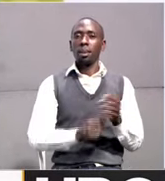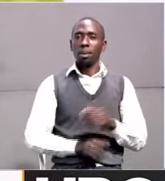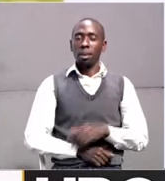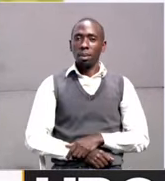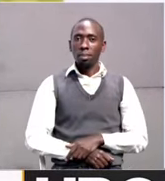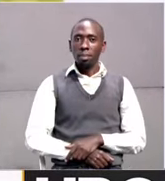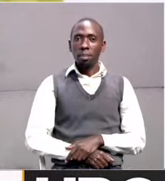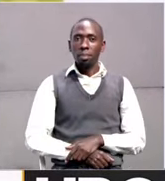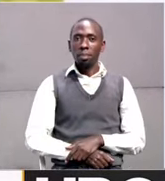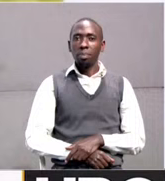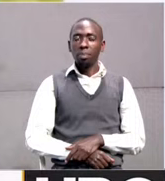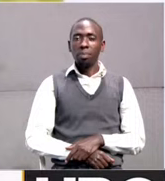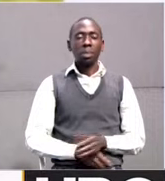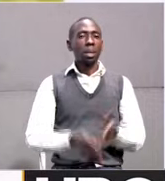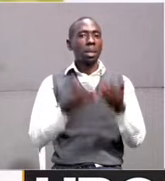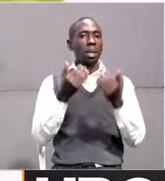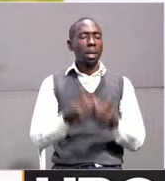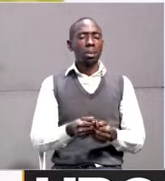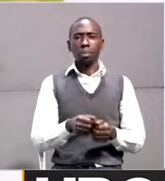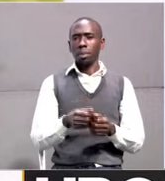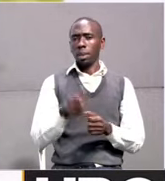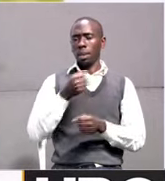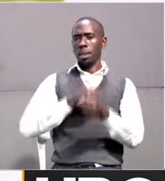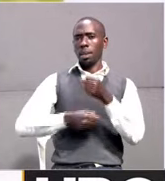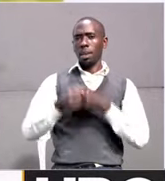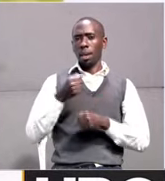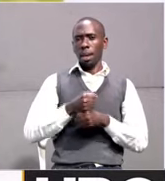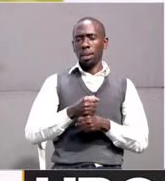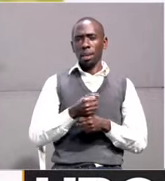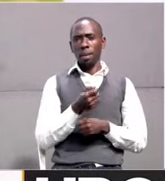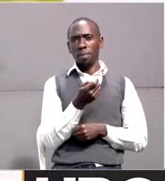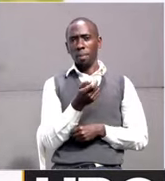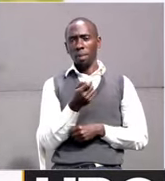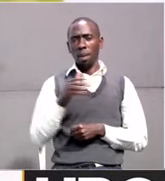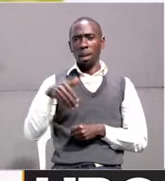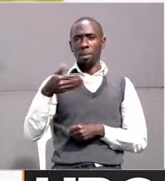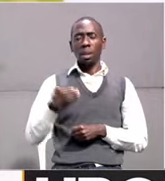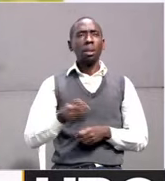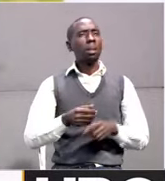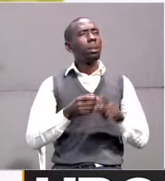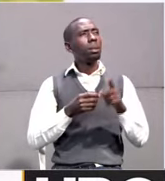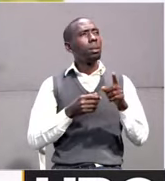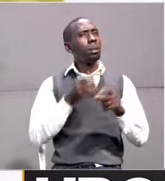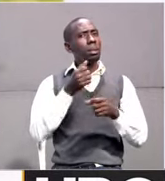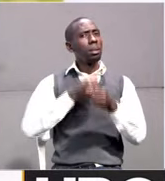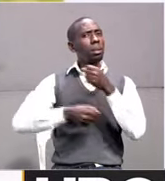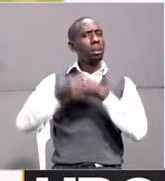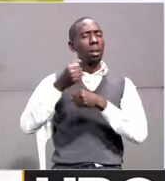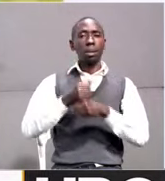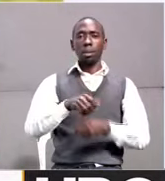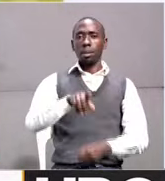Now, then a few years later, in